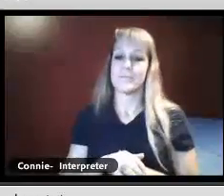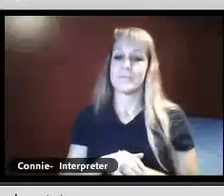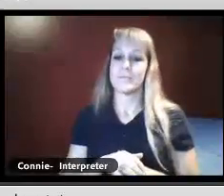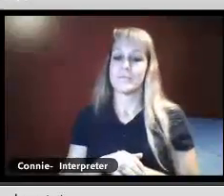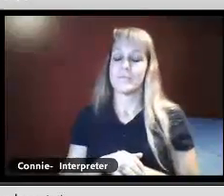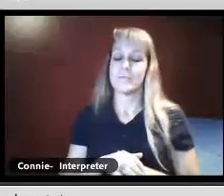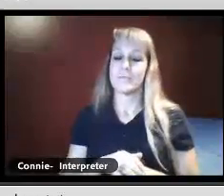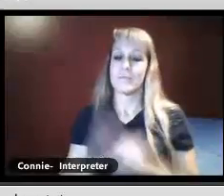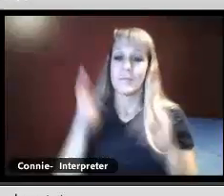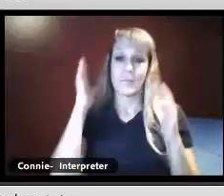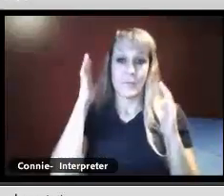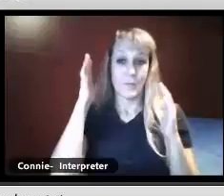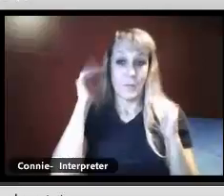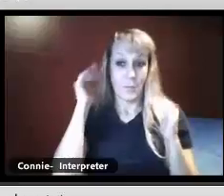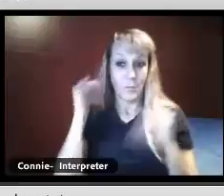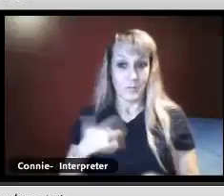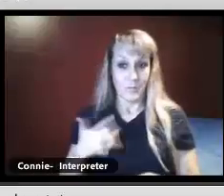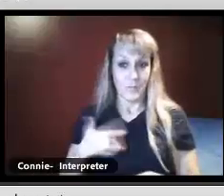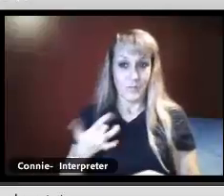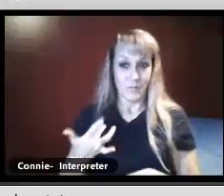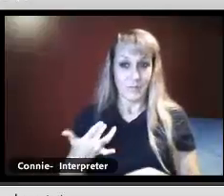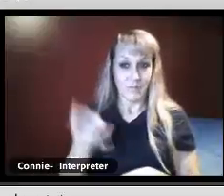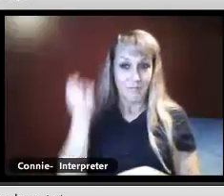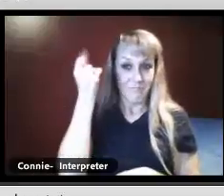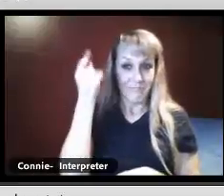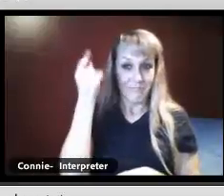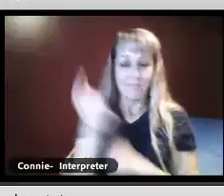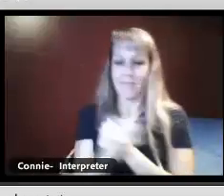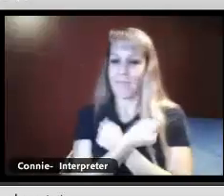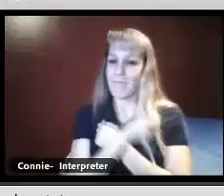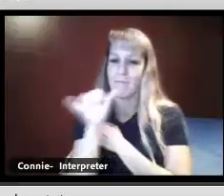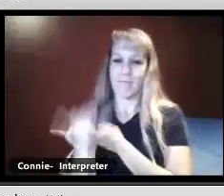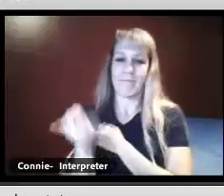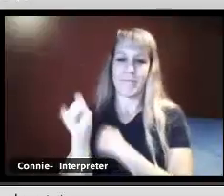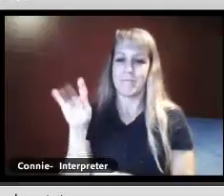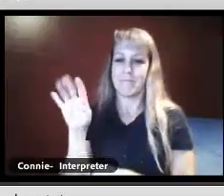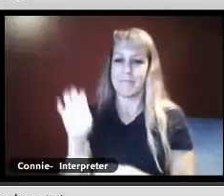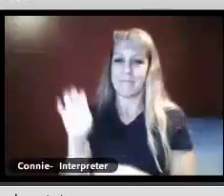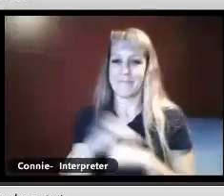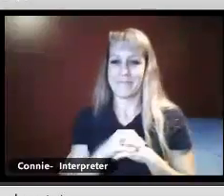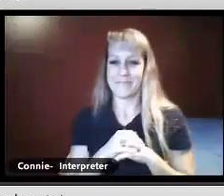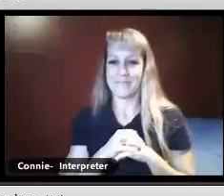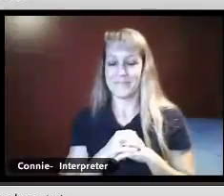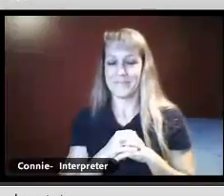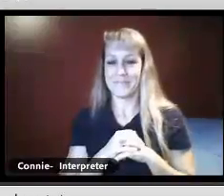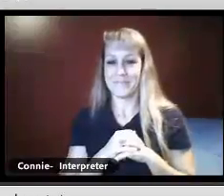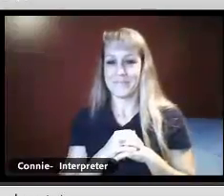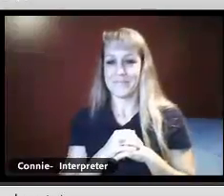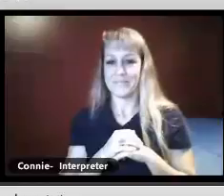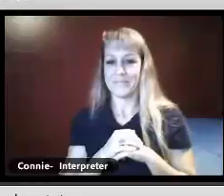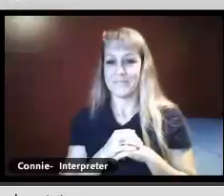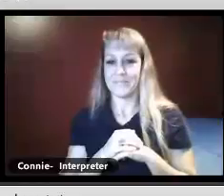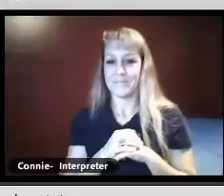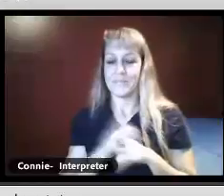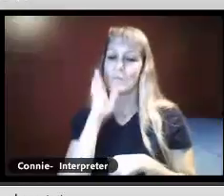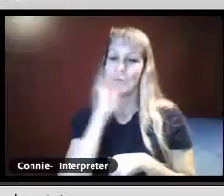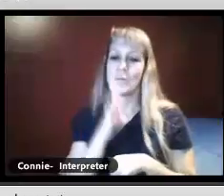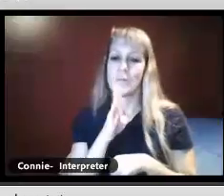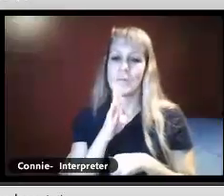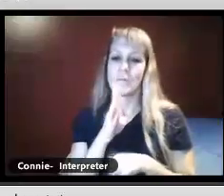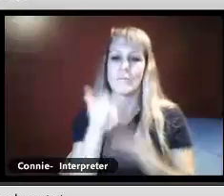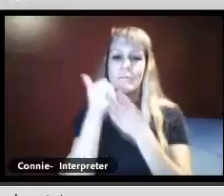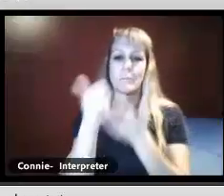So I hope you're feeling the love with me, because it's a great site, and I think it'll be very useful for